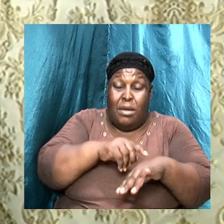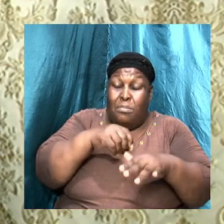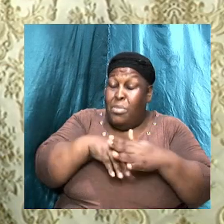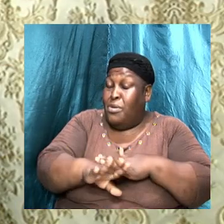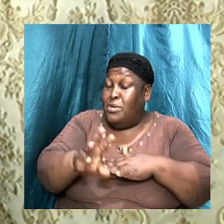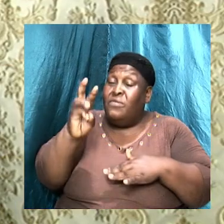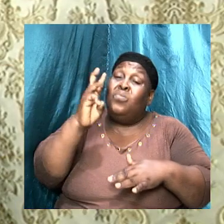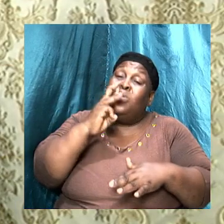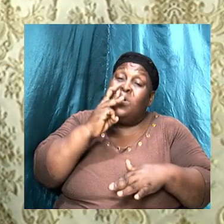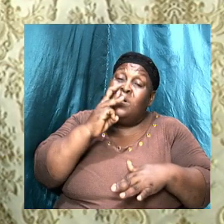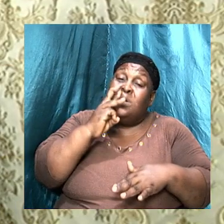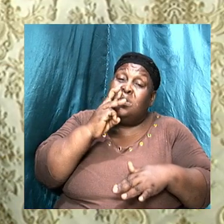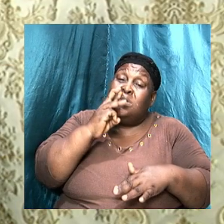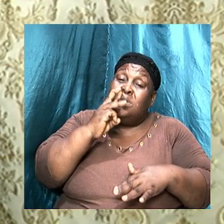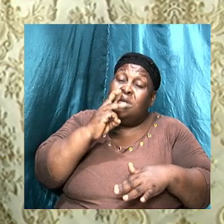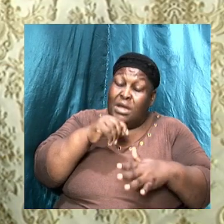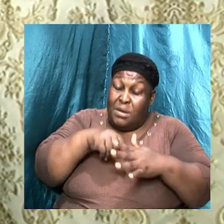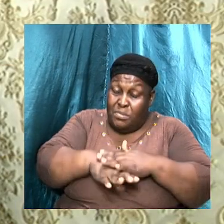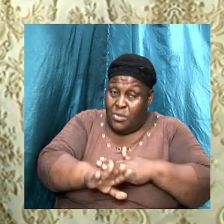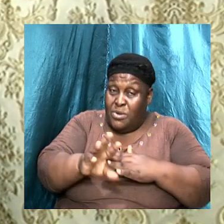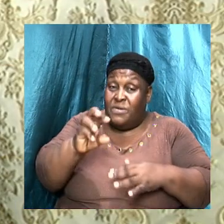of the spirit.